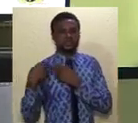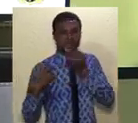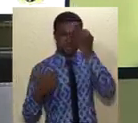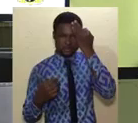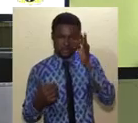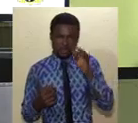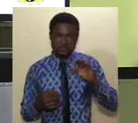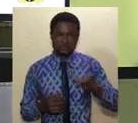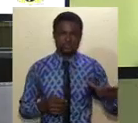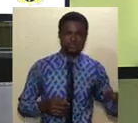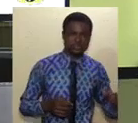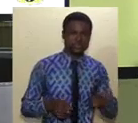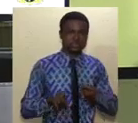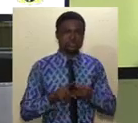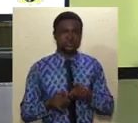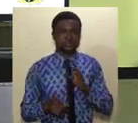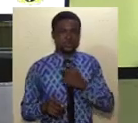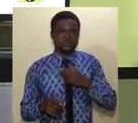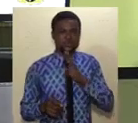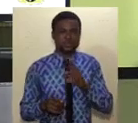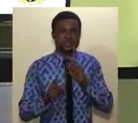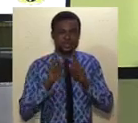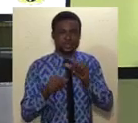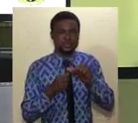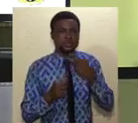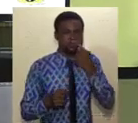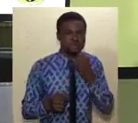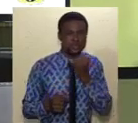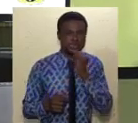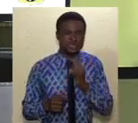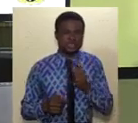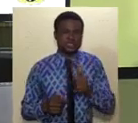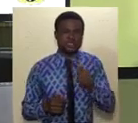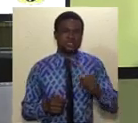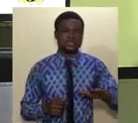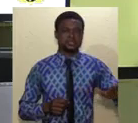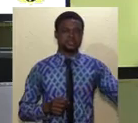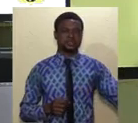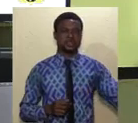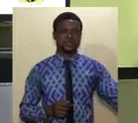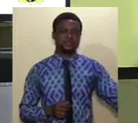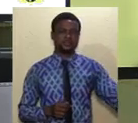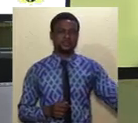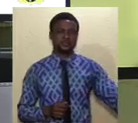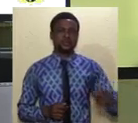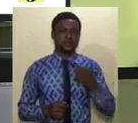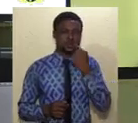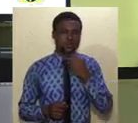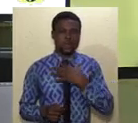of children, and we'll also be talking about who exactly is a child. Yes, there are some arguments about